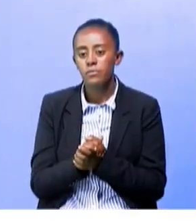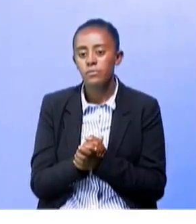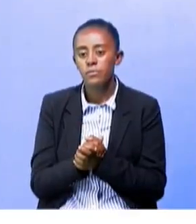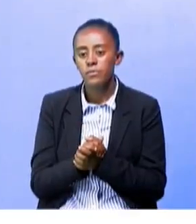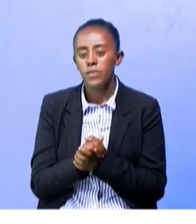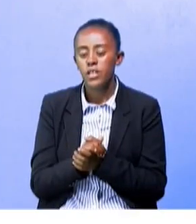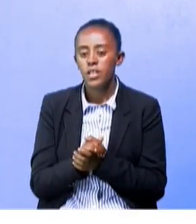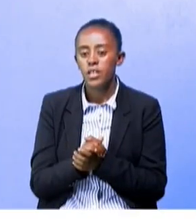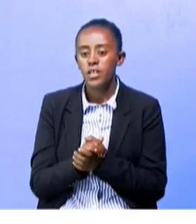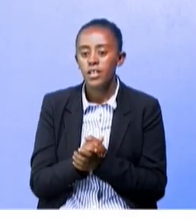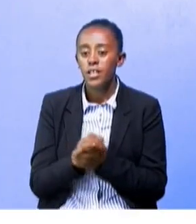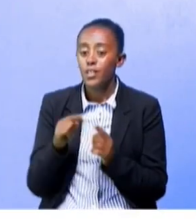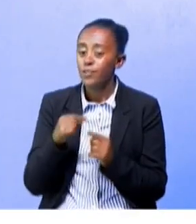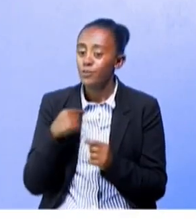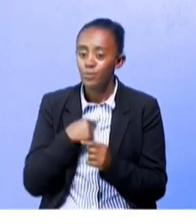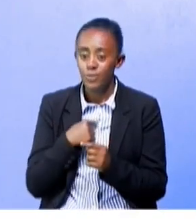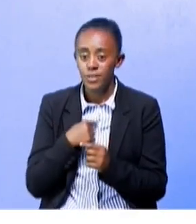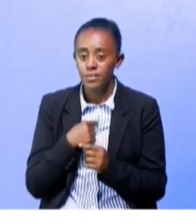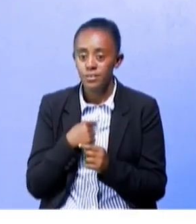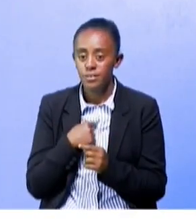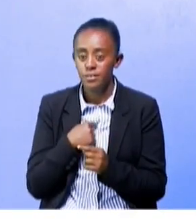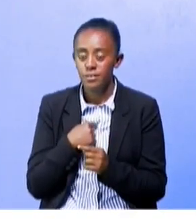to me,